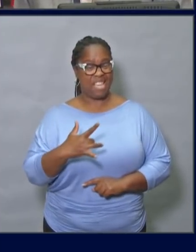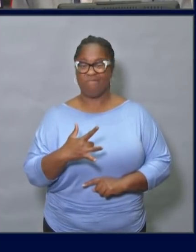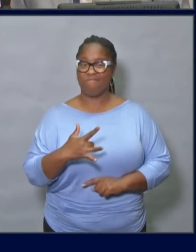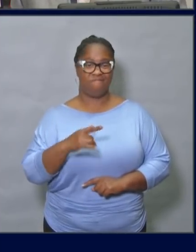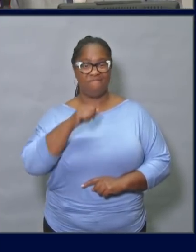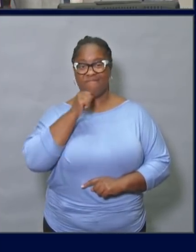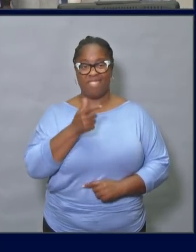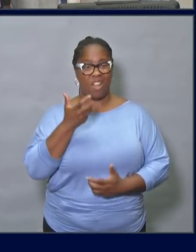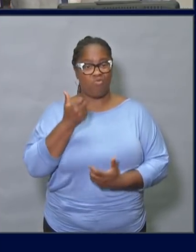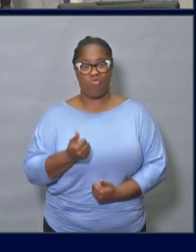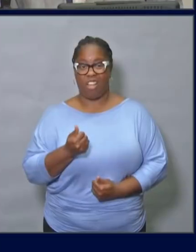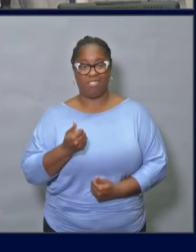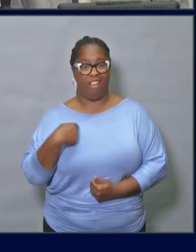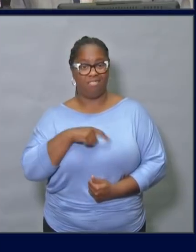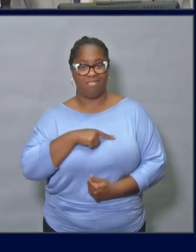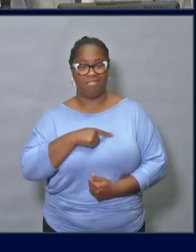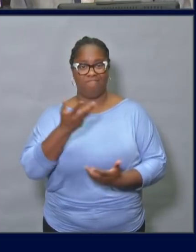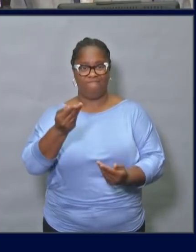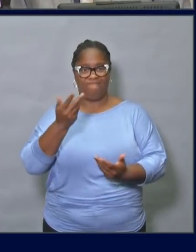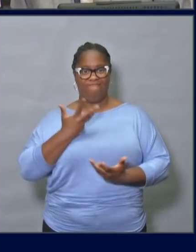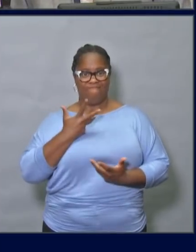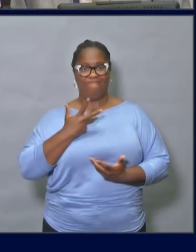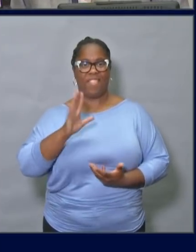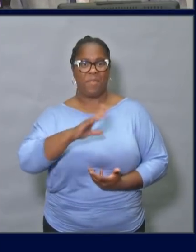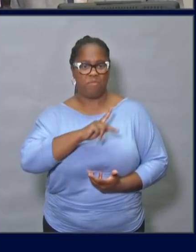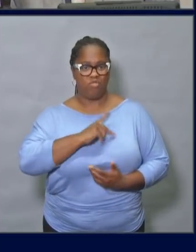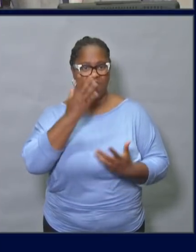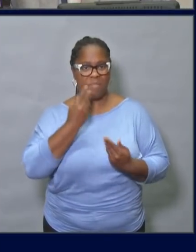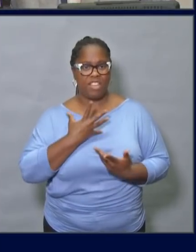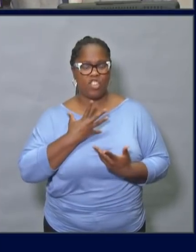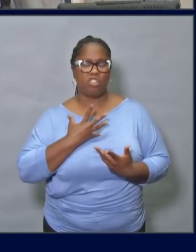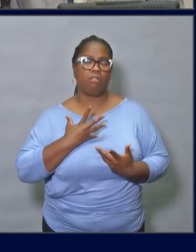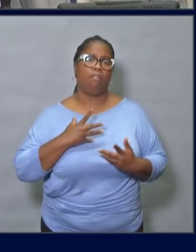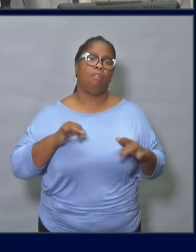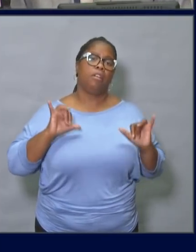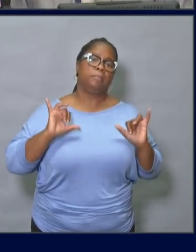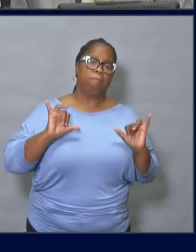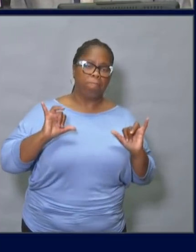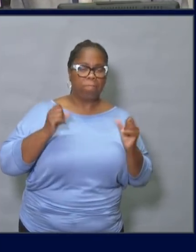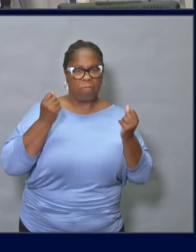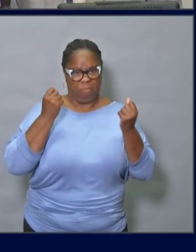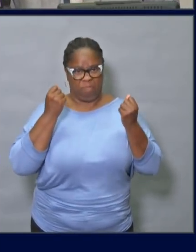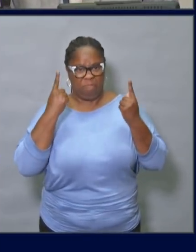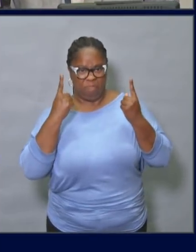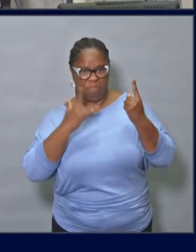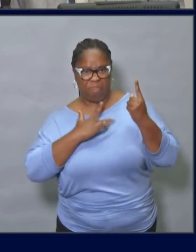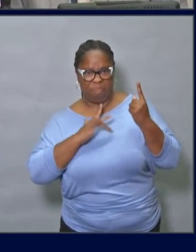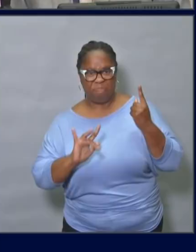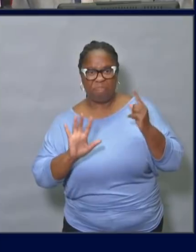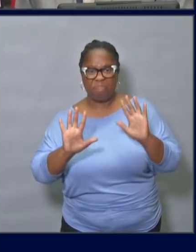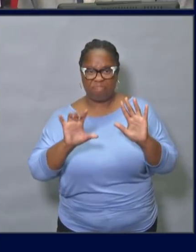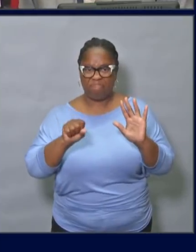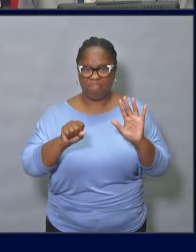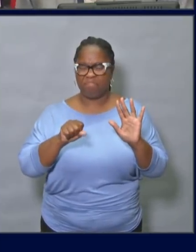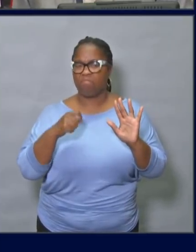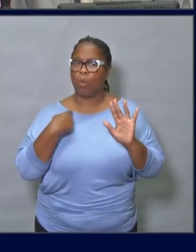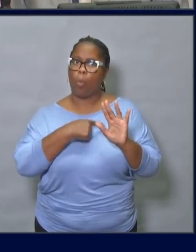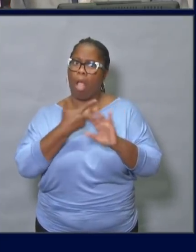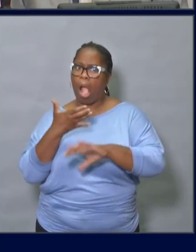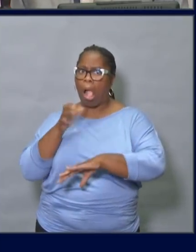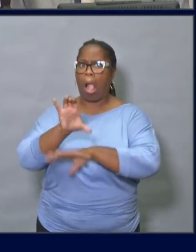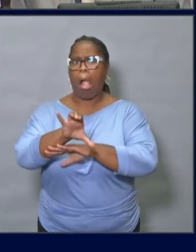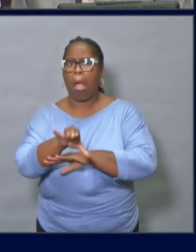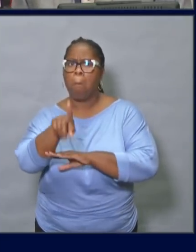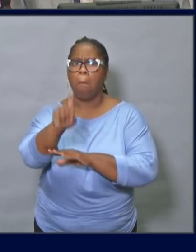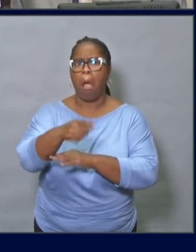their personal information. We're very sensitive to these concerns, and we are limited in our ability to force people